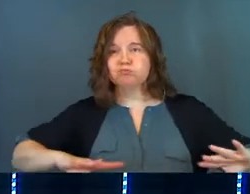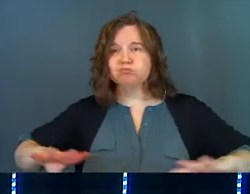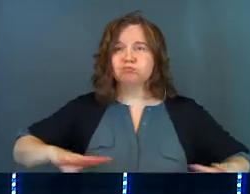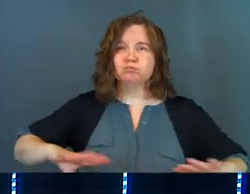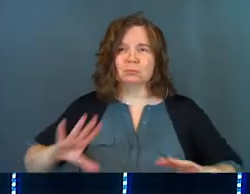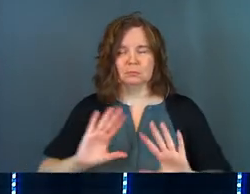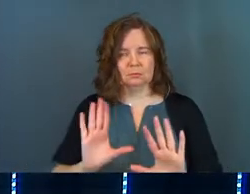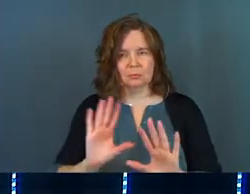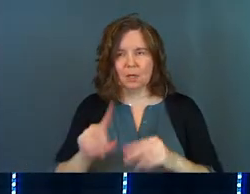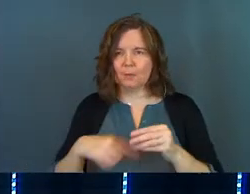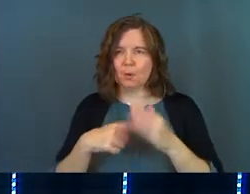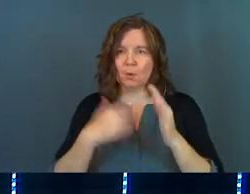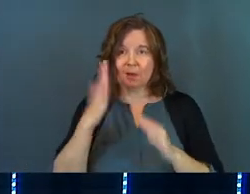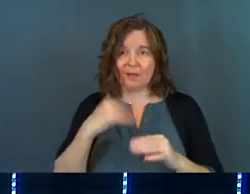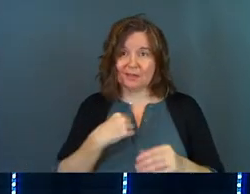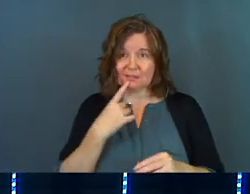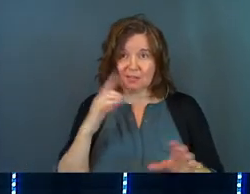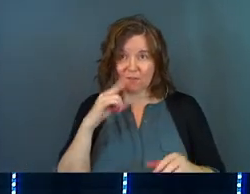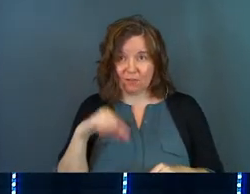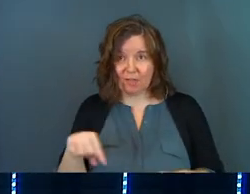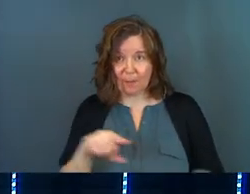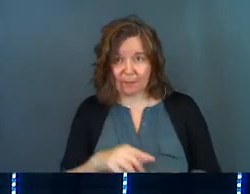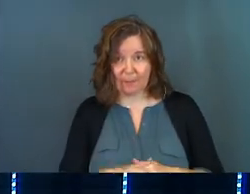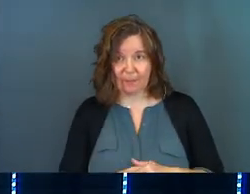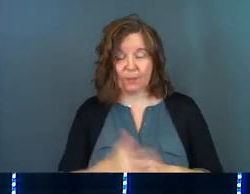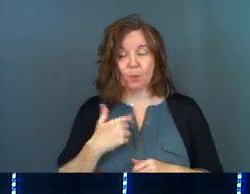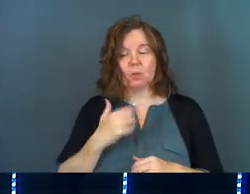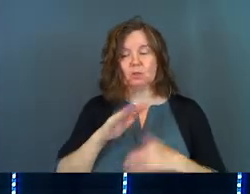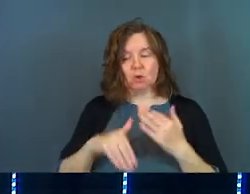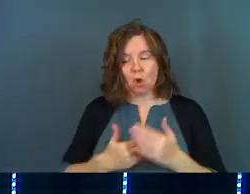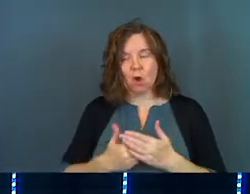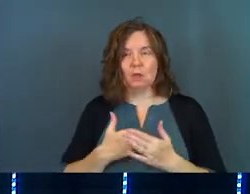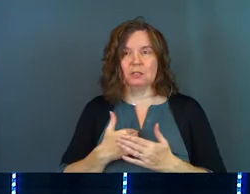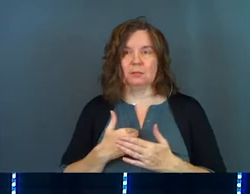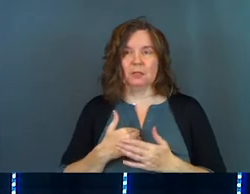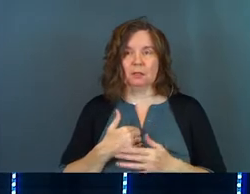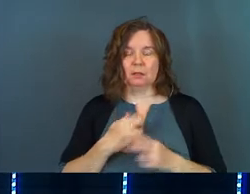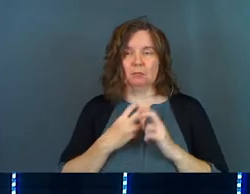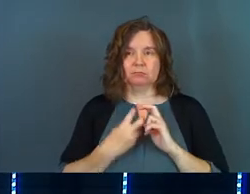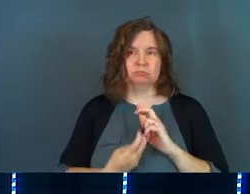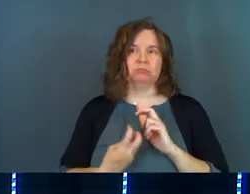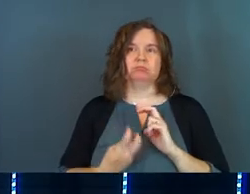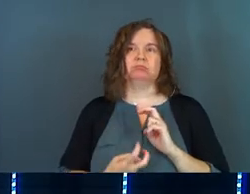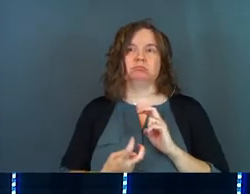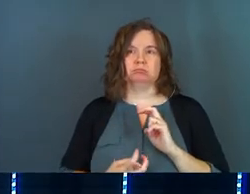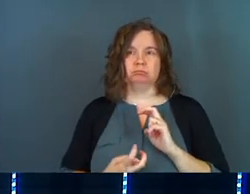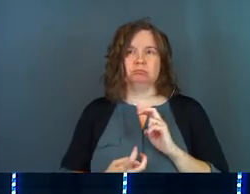ever boast about what God has done for them. We should all just be speechless.